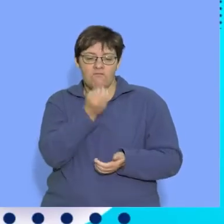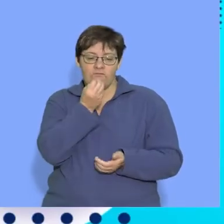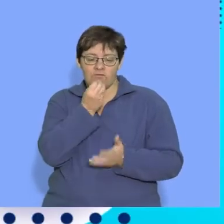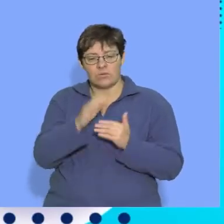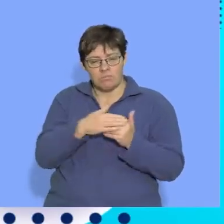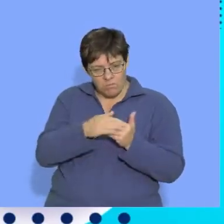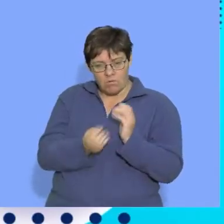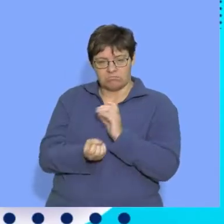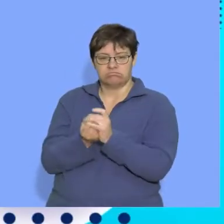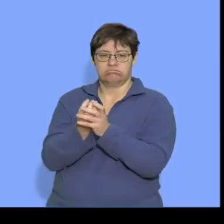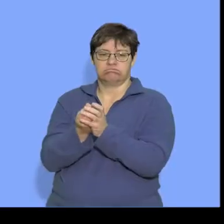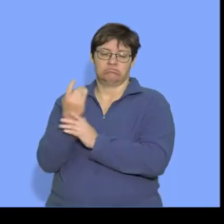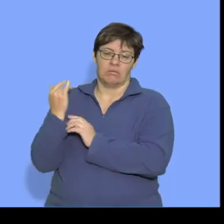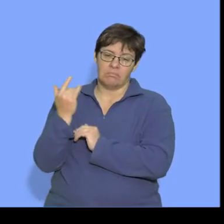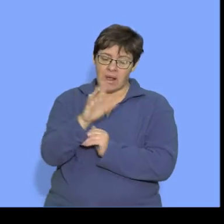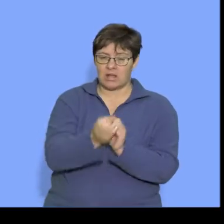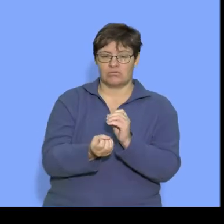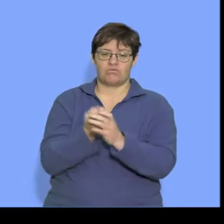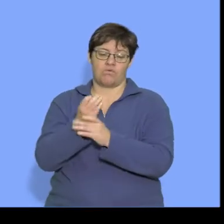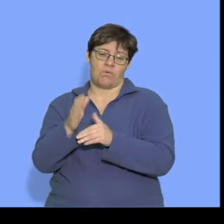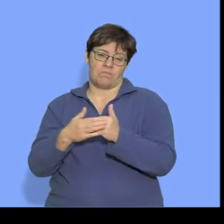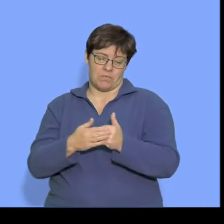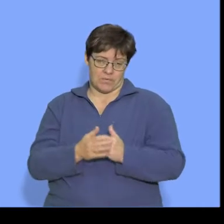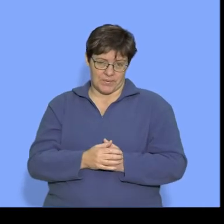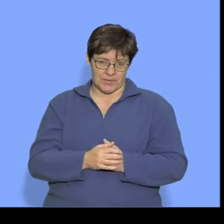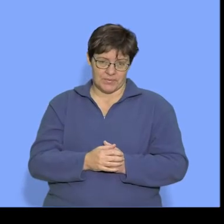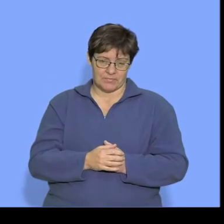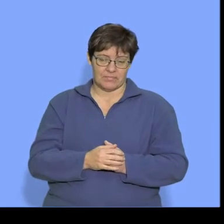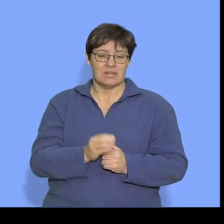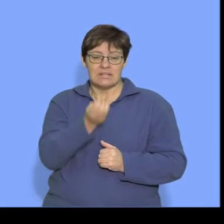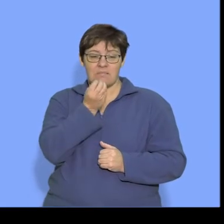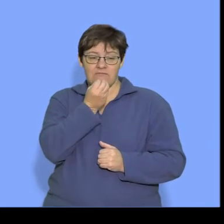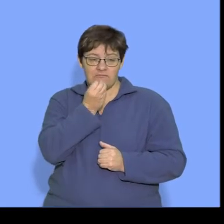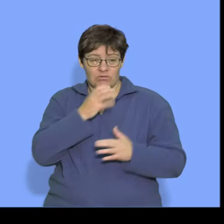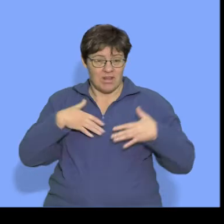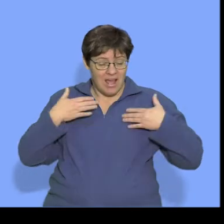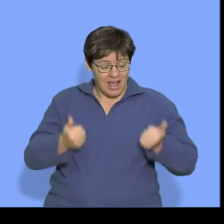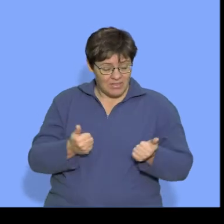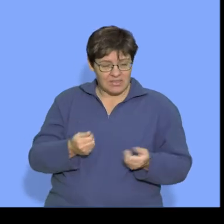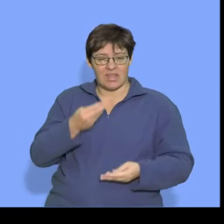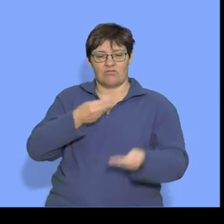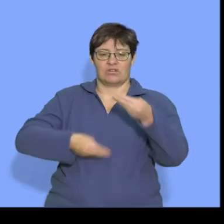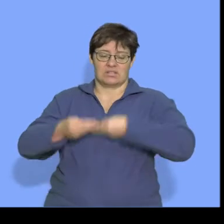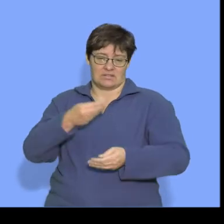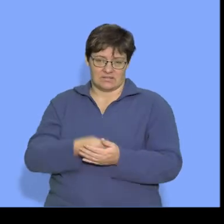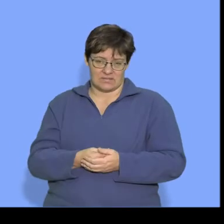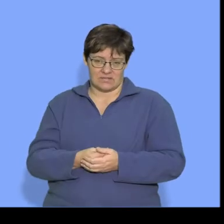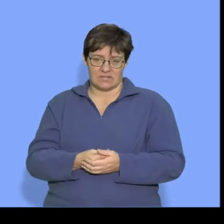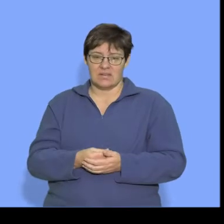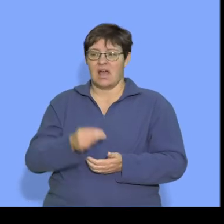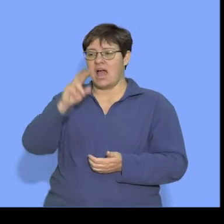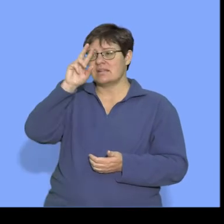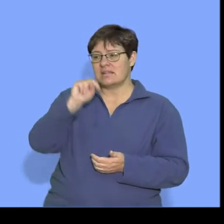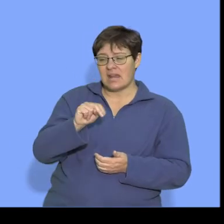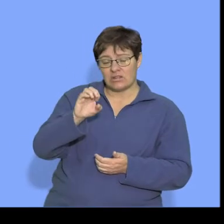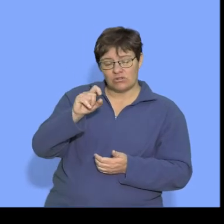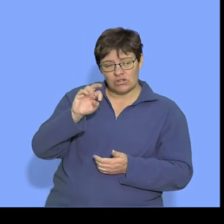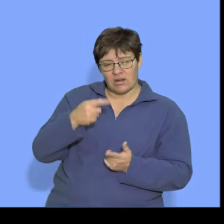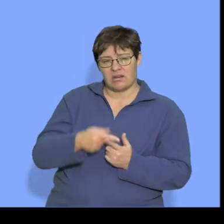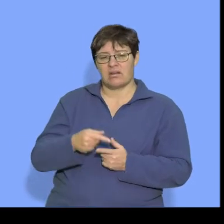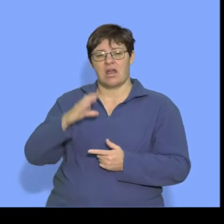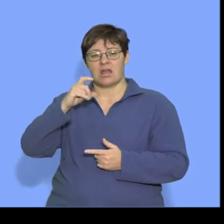plants available. We also know that nutrients are recycled. So example, the nitrogen cycle and the carbon cycle, and